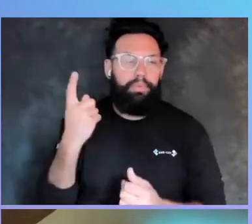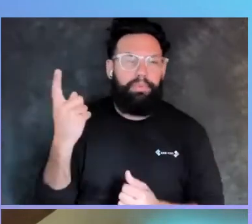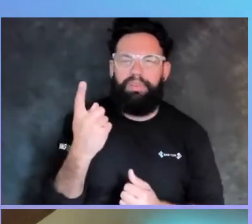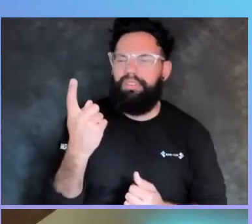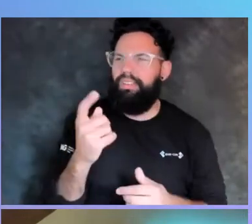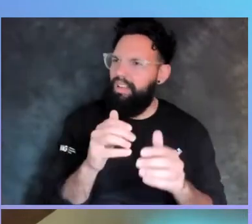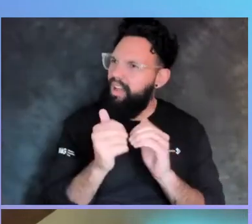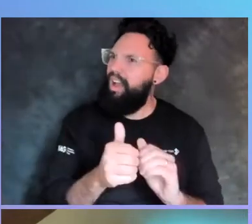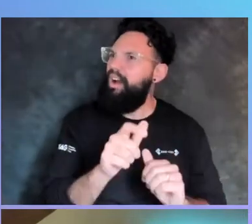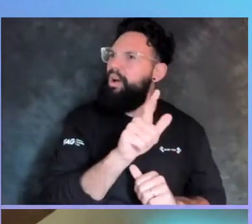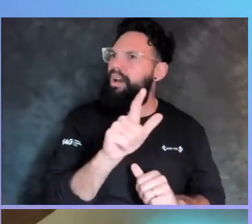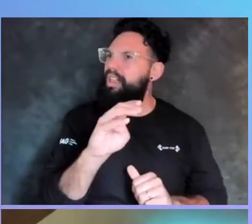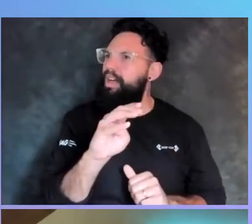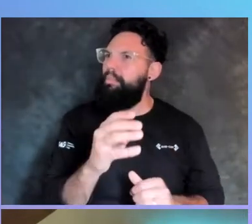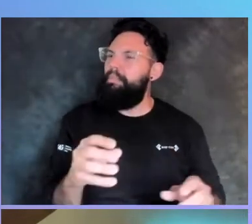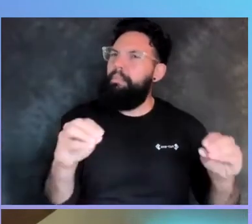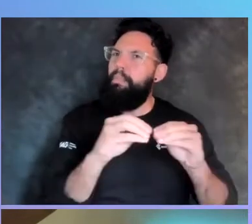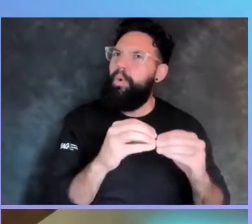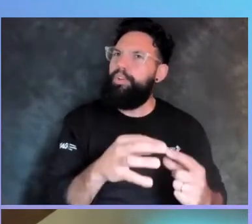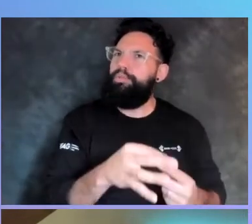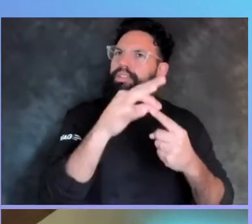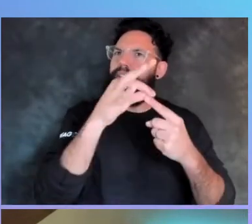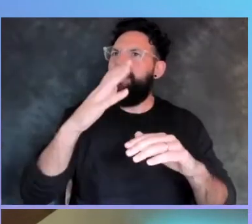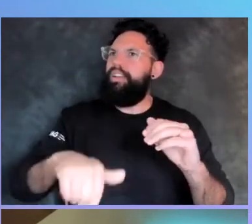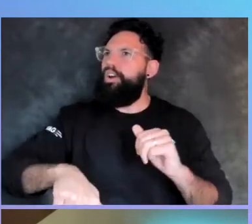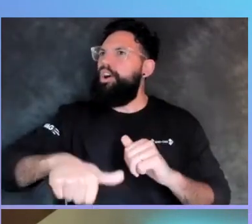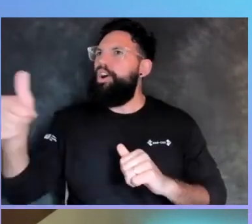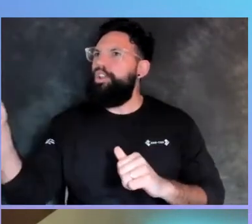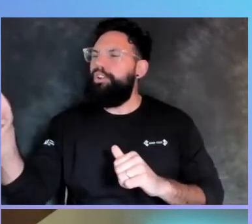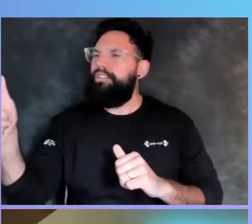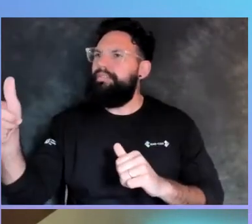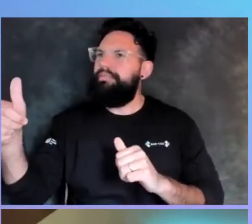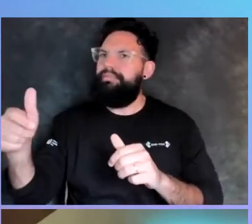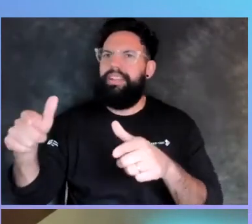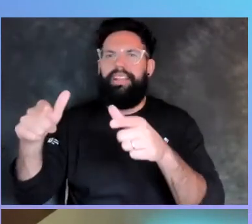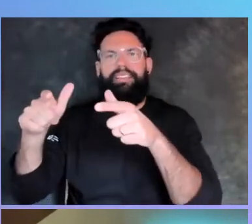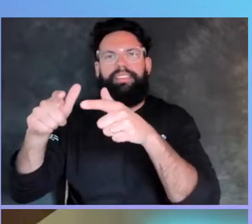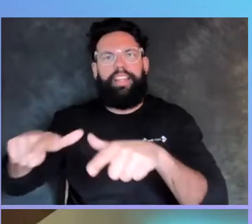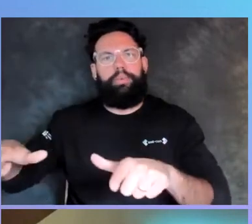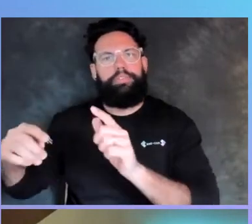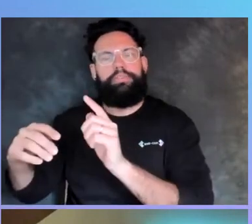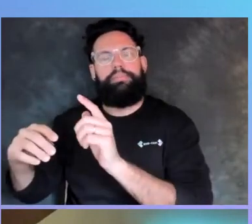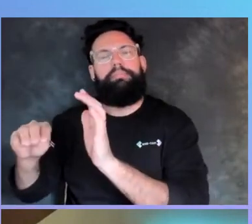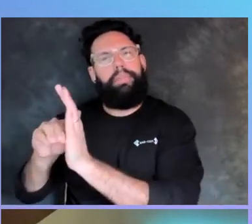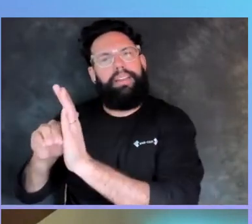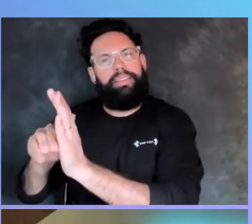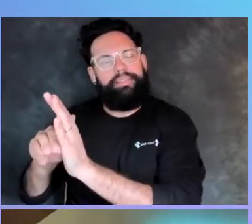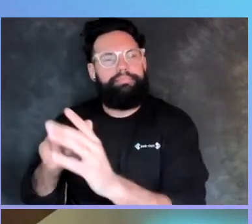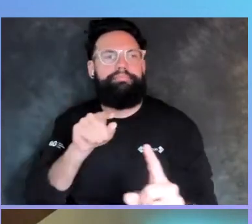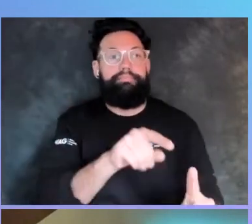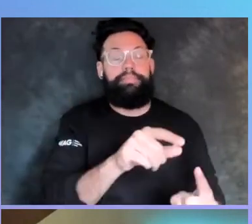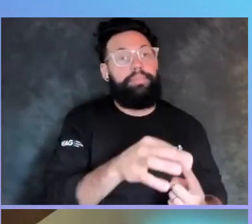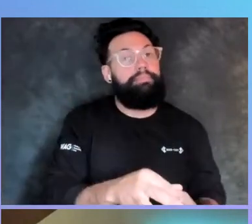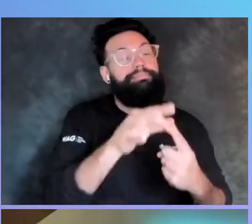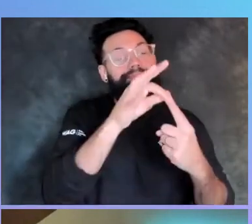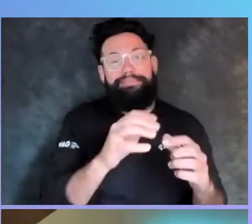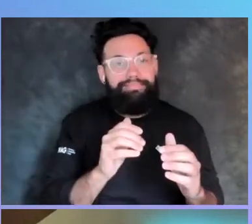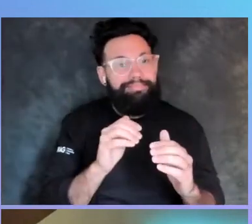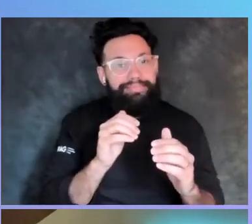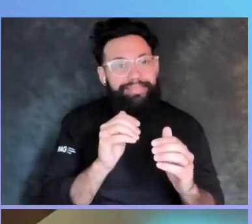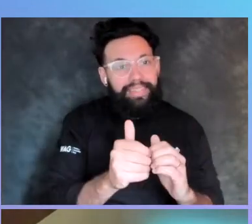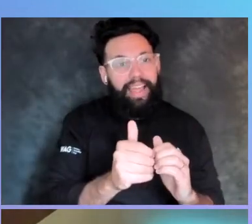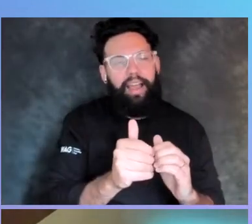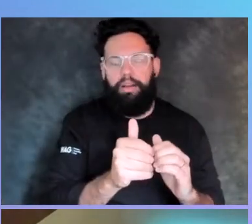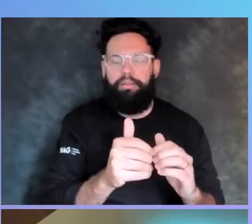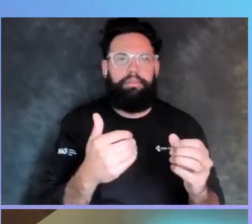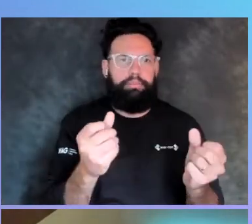more powerful than the ones we've seen before. Well, these systems are interesting and powerful because of a combination